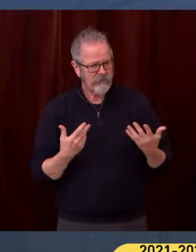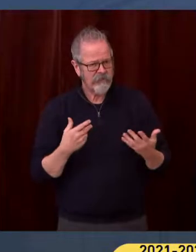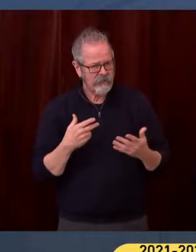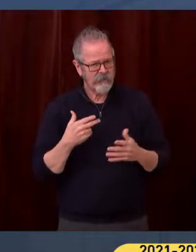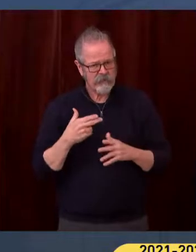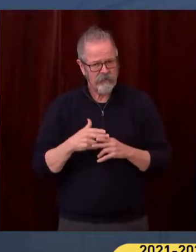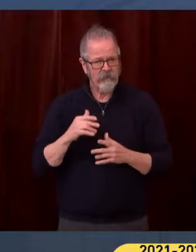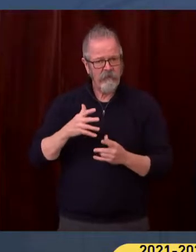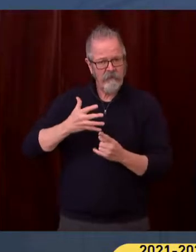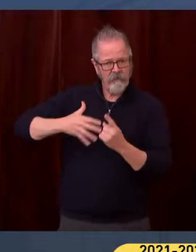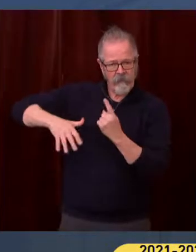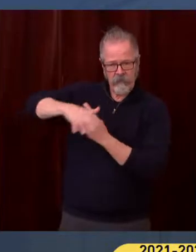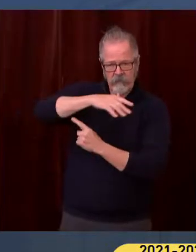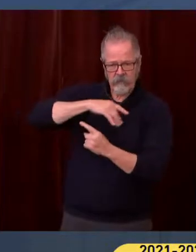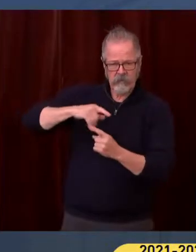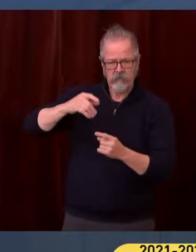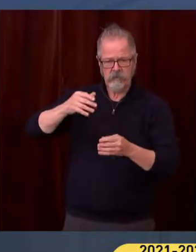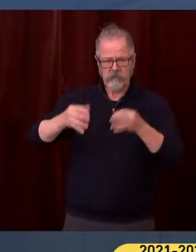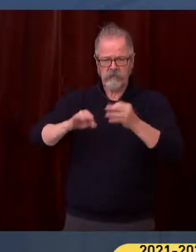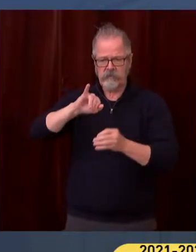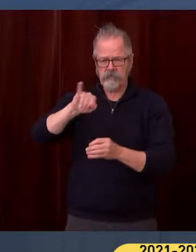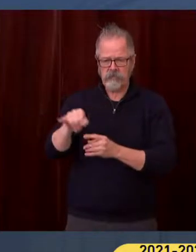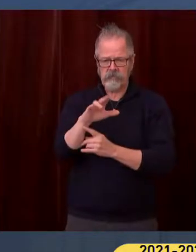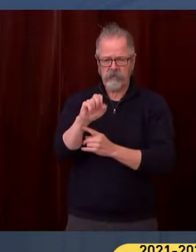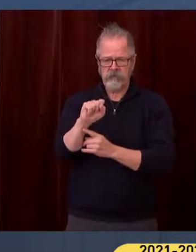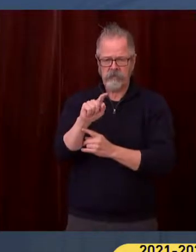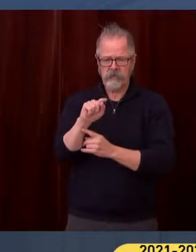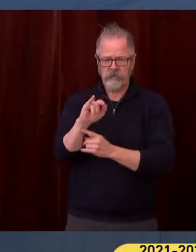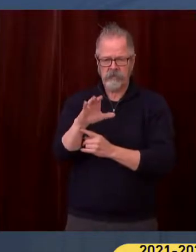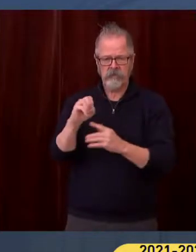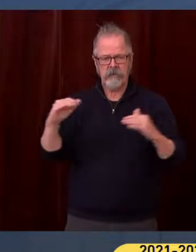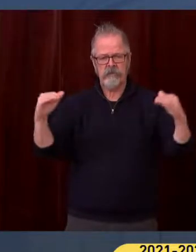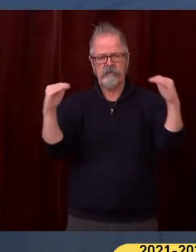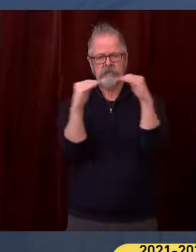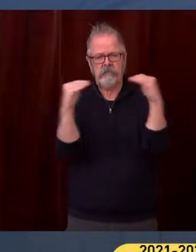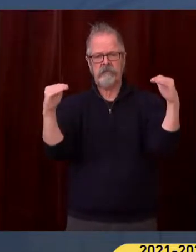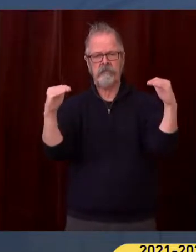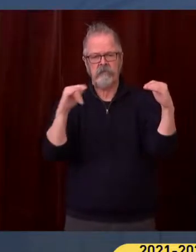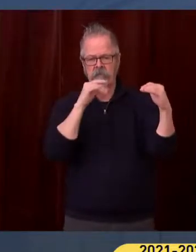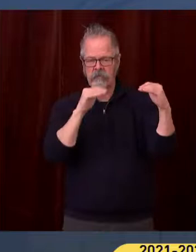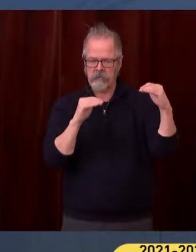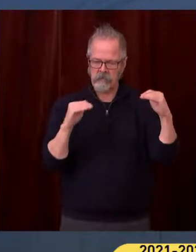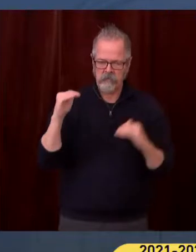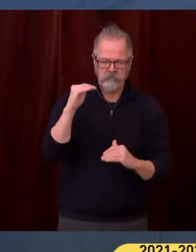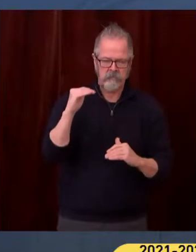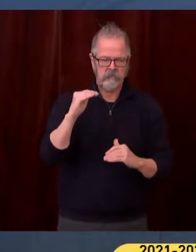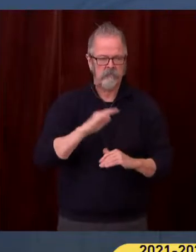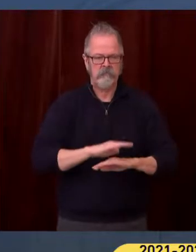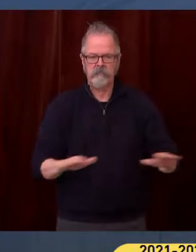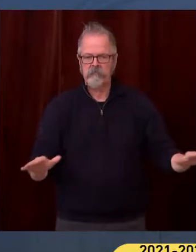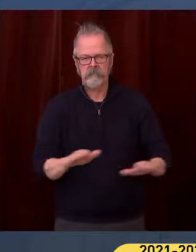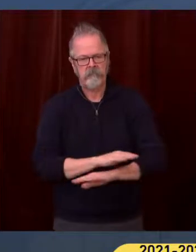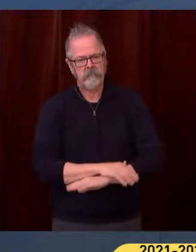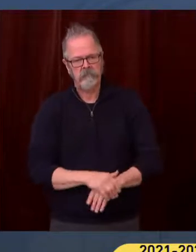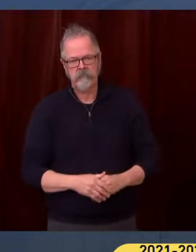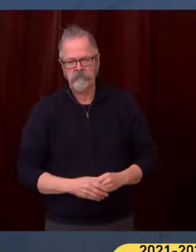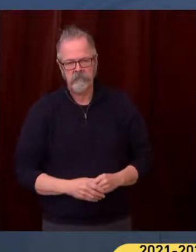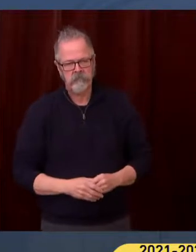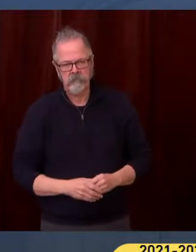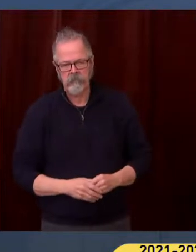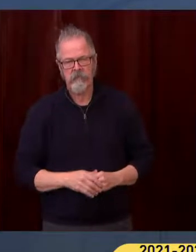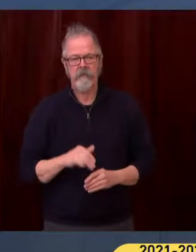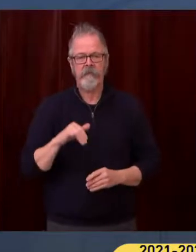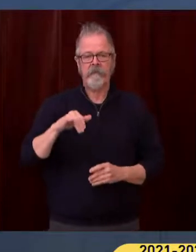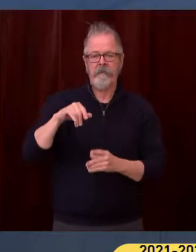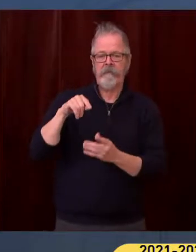This legislation includes provisions to incorporate environmental justice and equity, including allowing